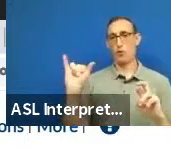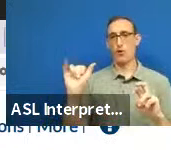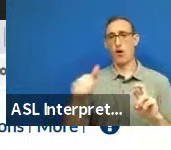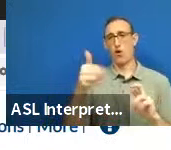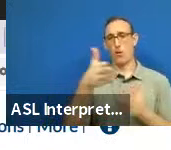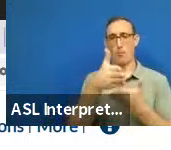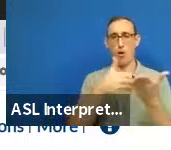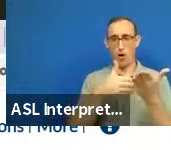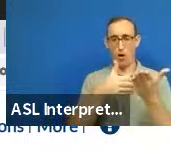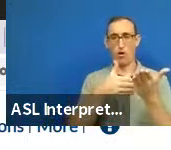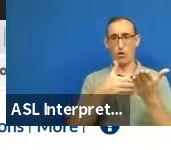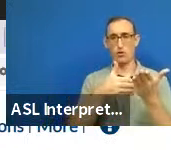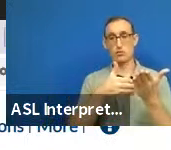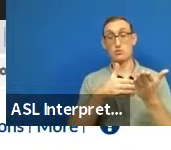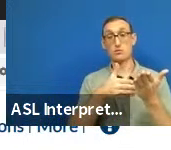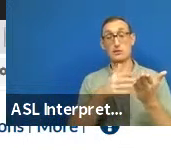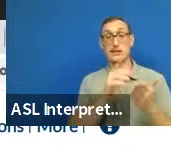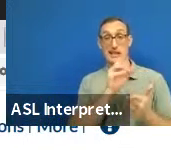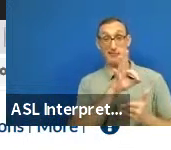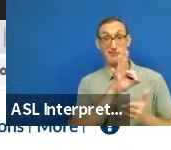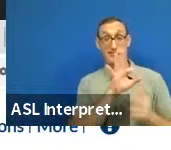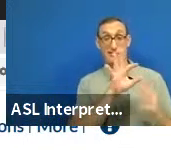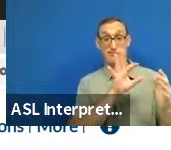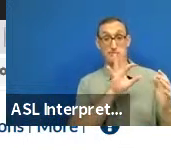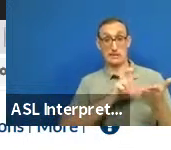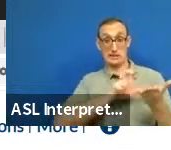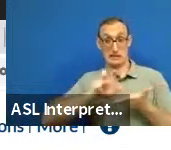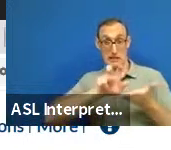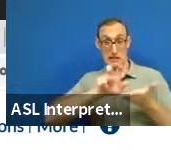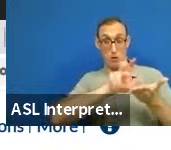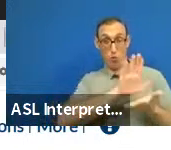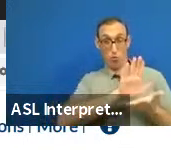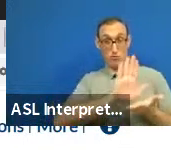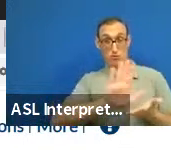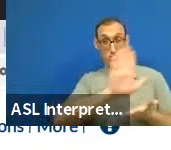the impressions from stakeholders as well.